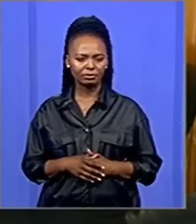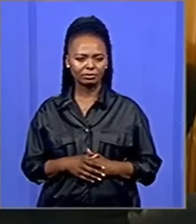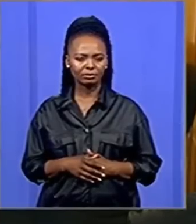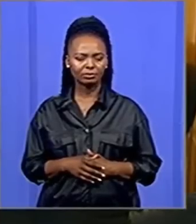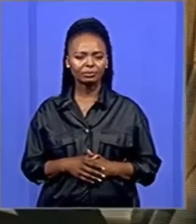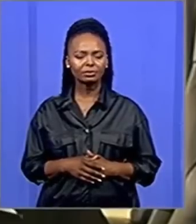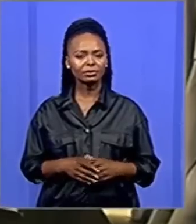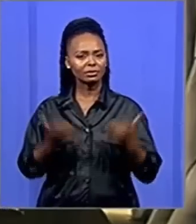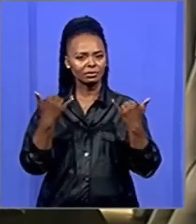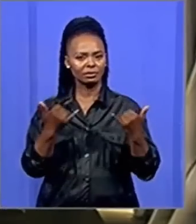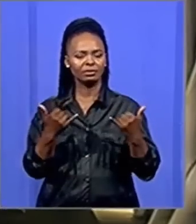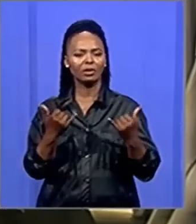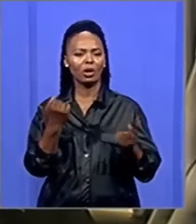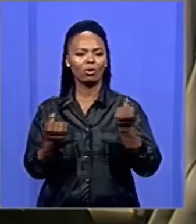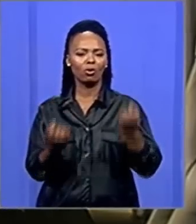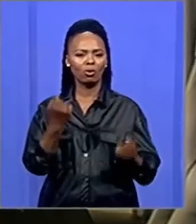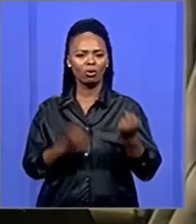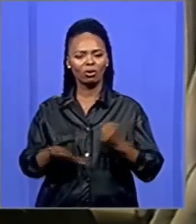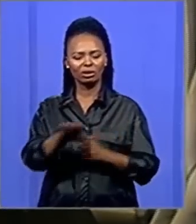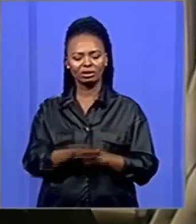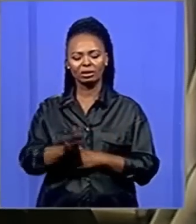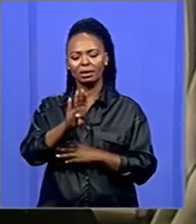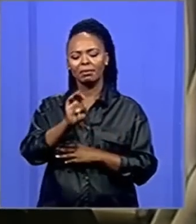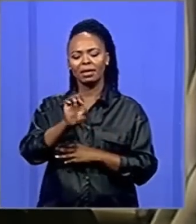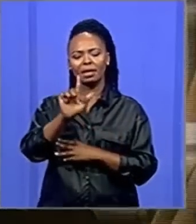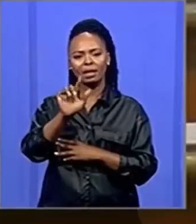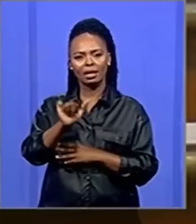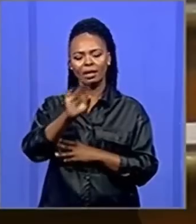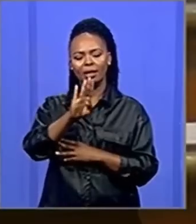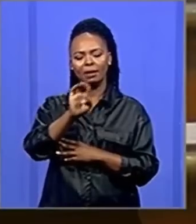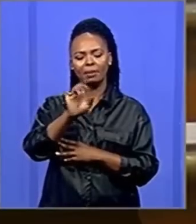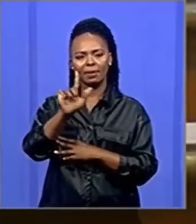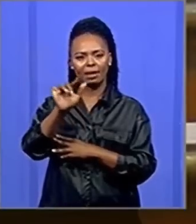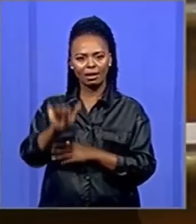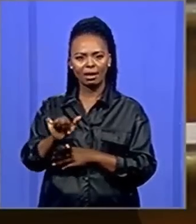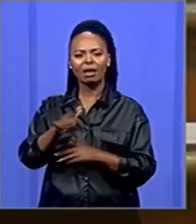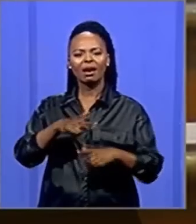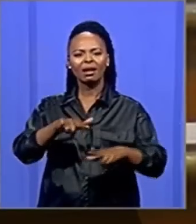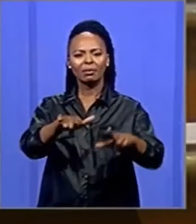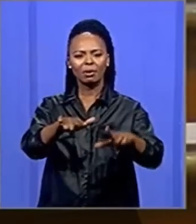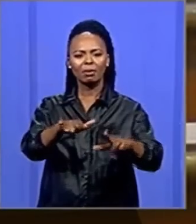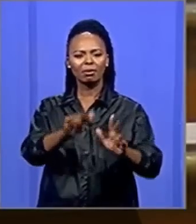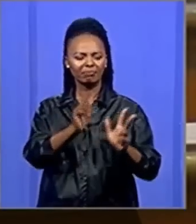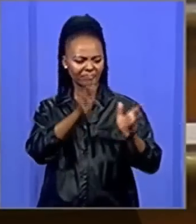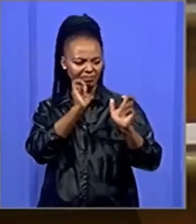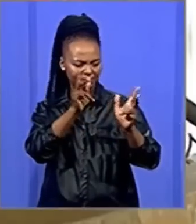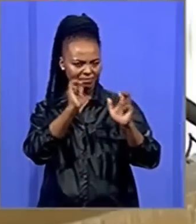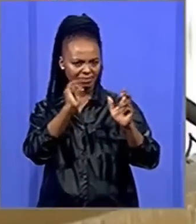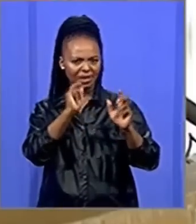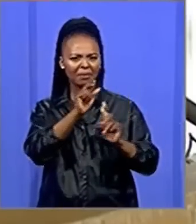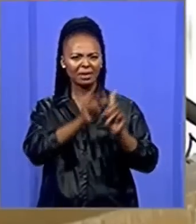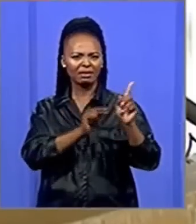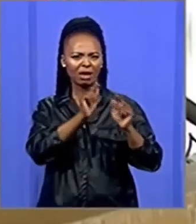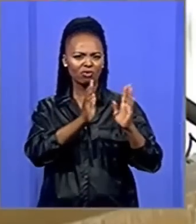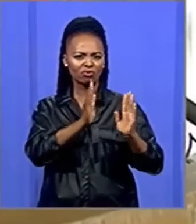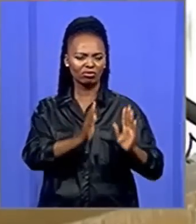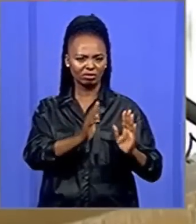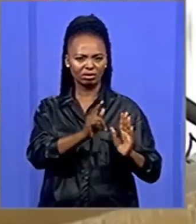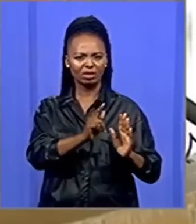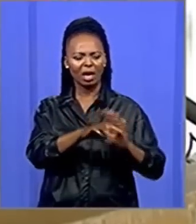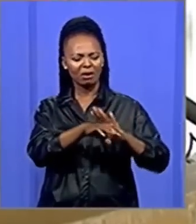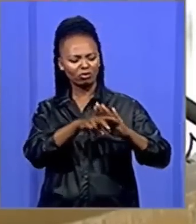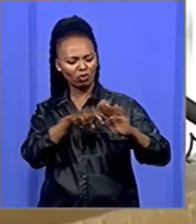Kajeno lekgotla la dinyewe la Mastrata wa Belabela Limpopo le utlwile masa a kokometse a ka mo $1 tsa Amerika di ileng